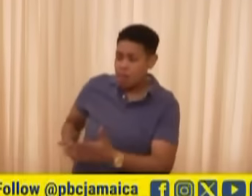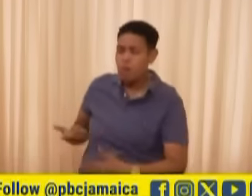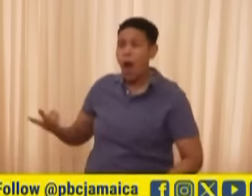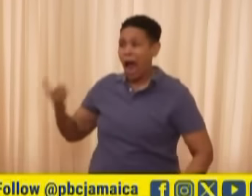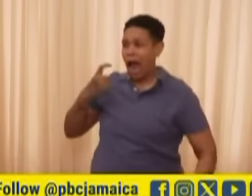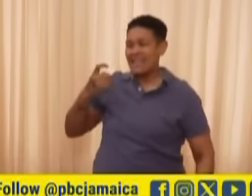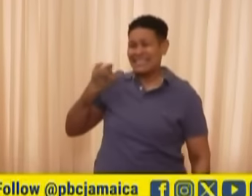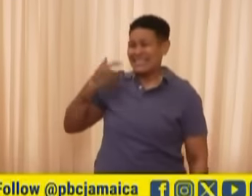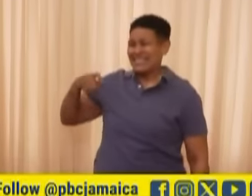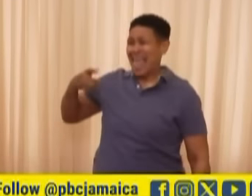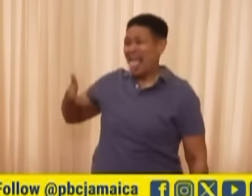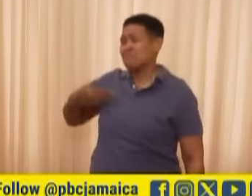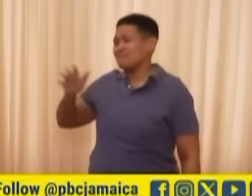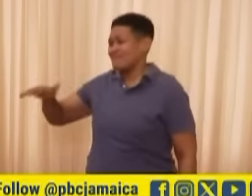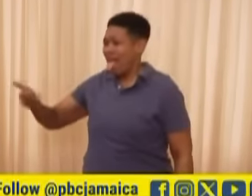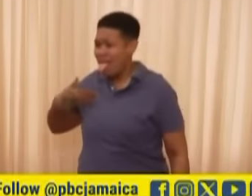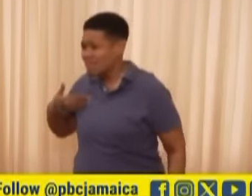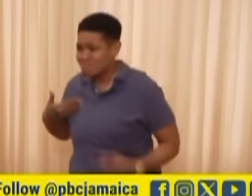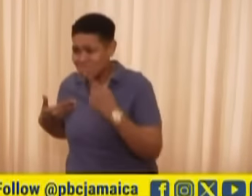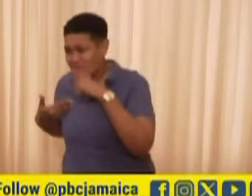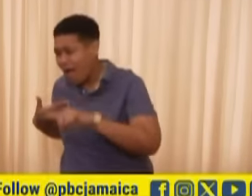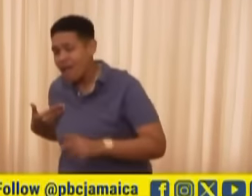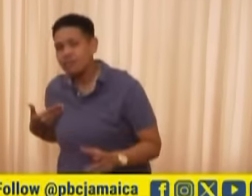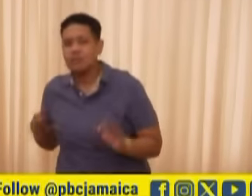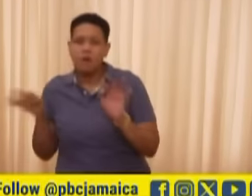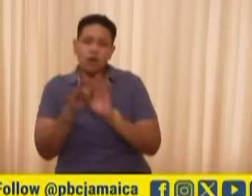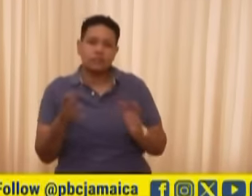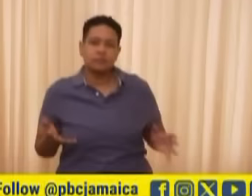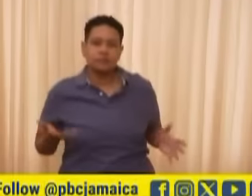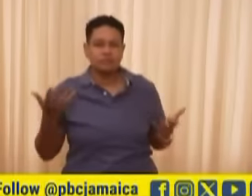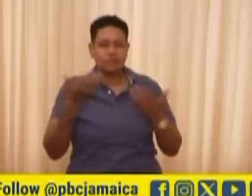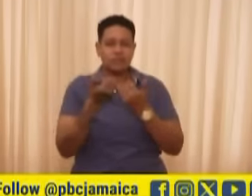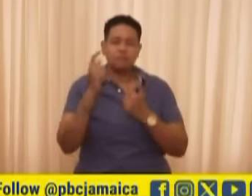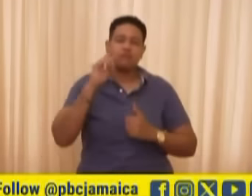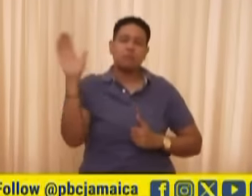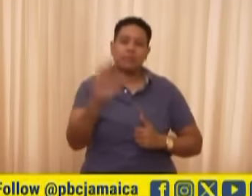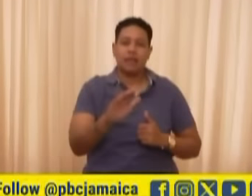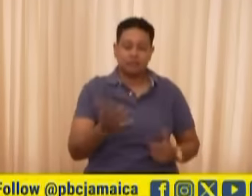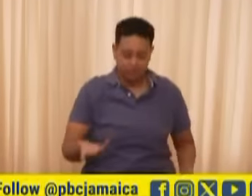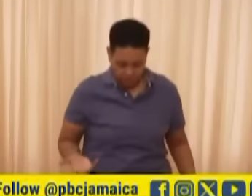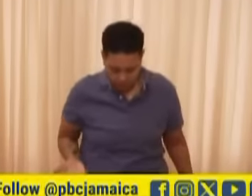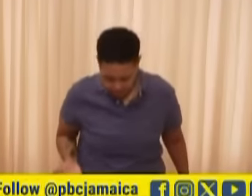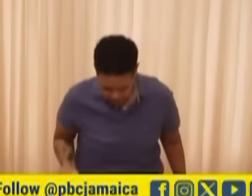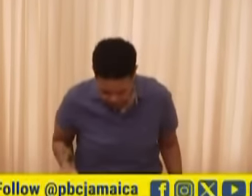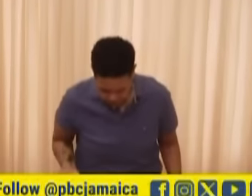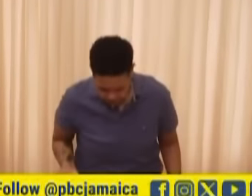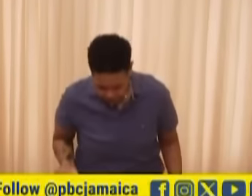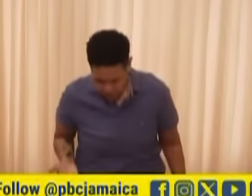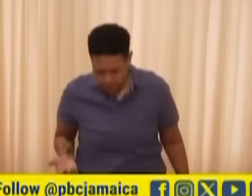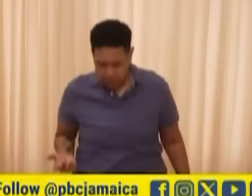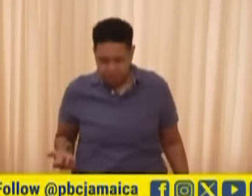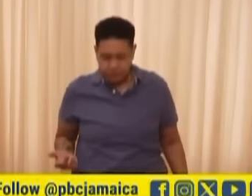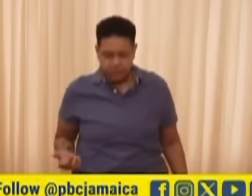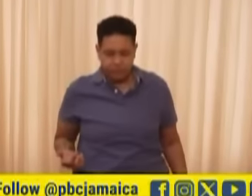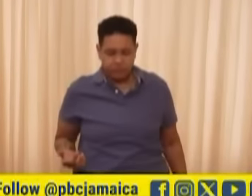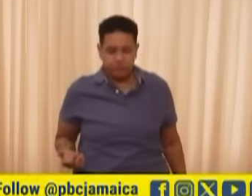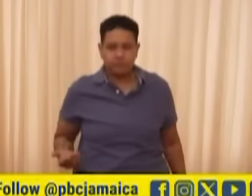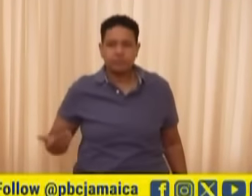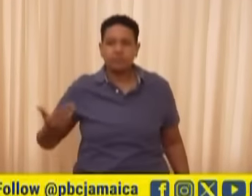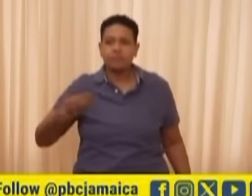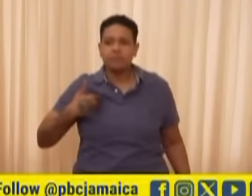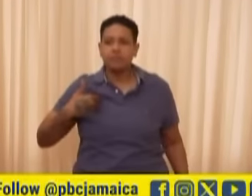help. Very important. Outside of that, there is the